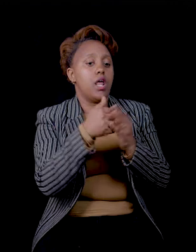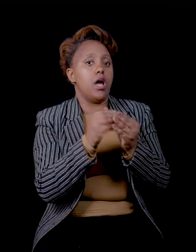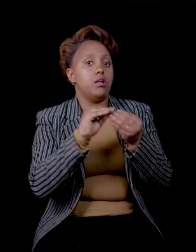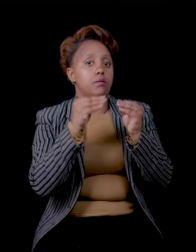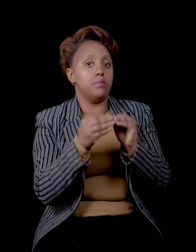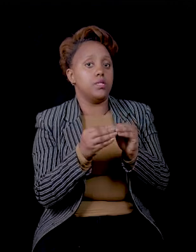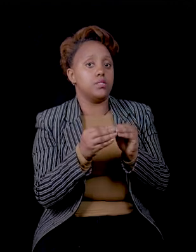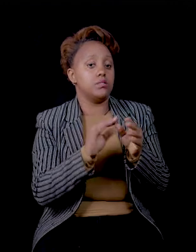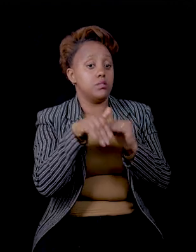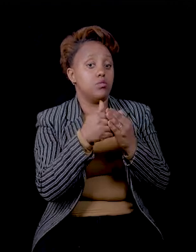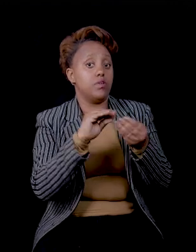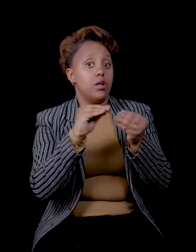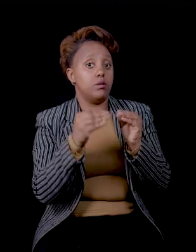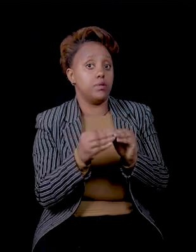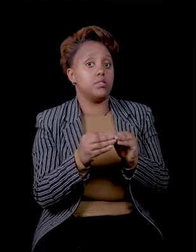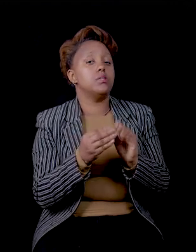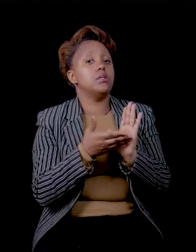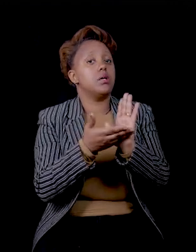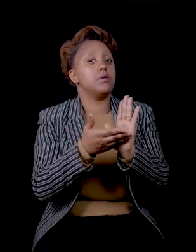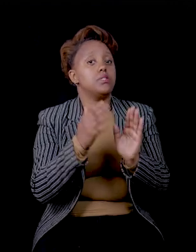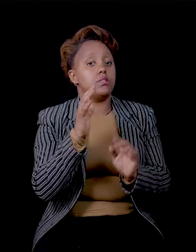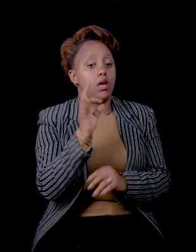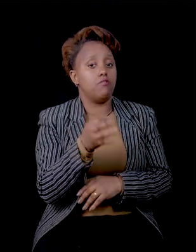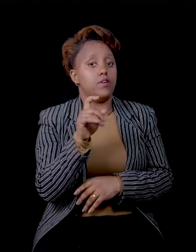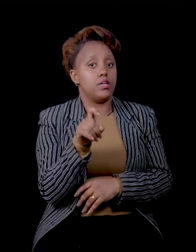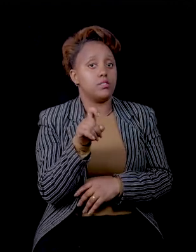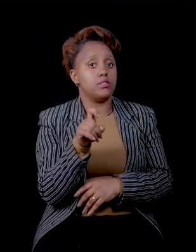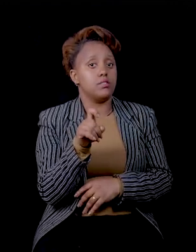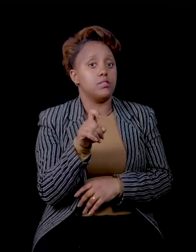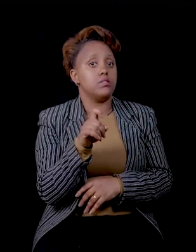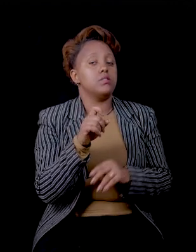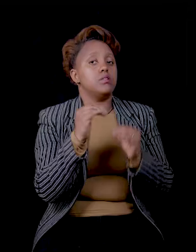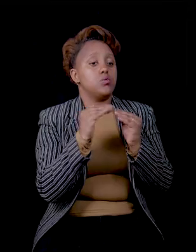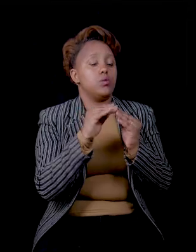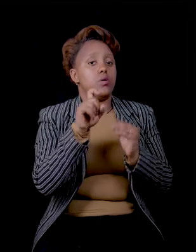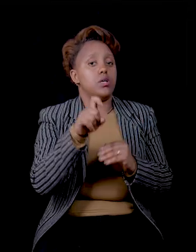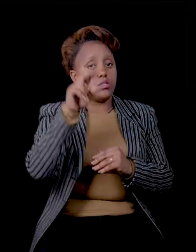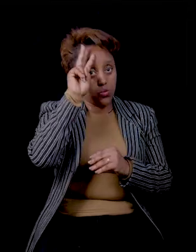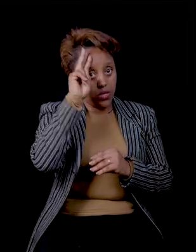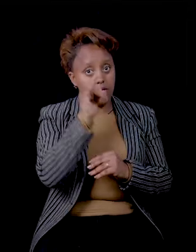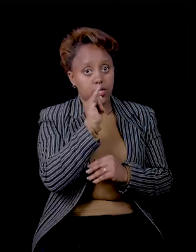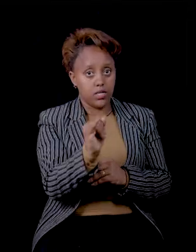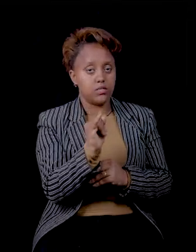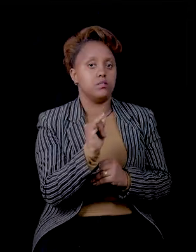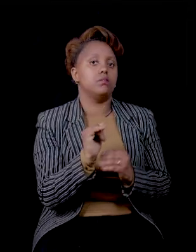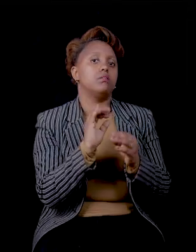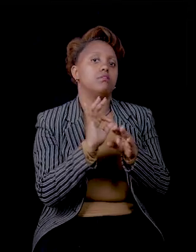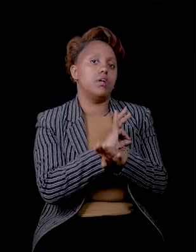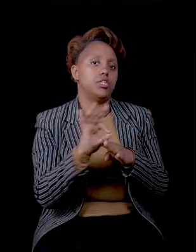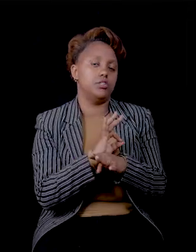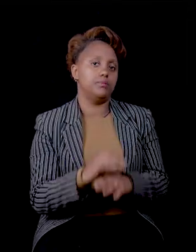numbers to the set of real numbers represented by f of x is equal to x squared is a function.